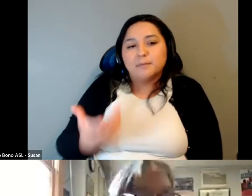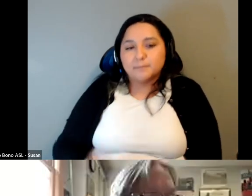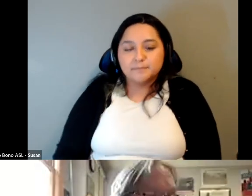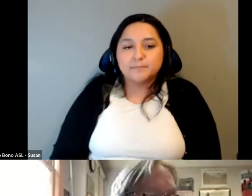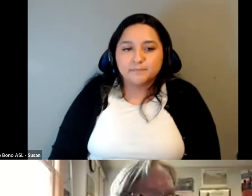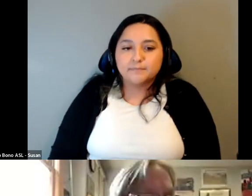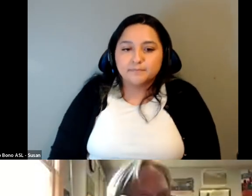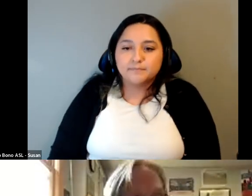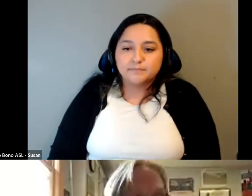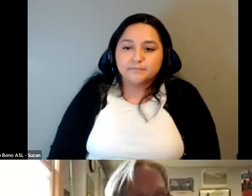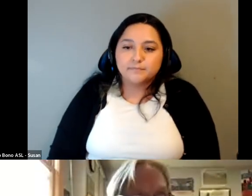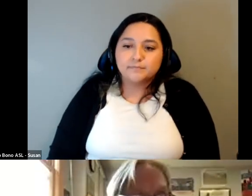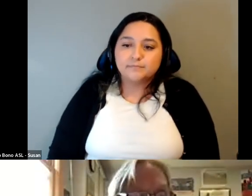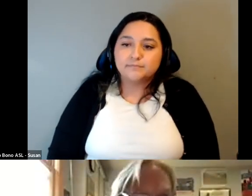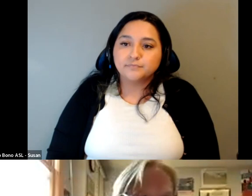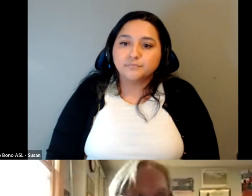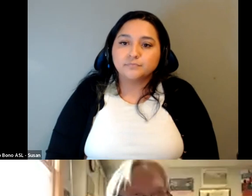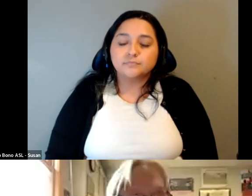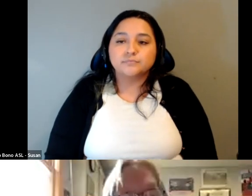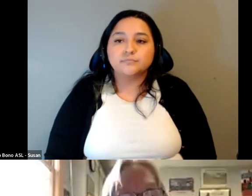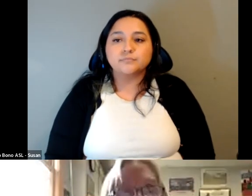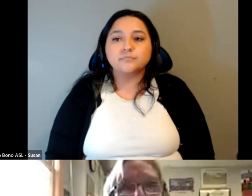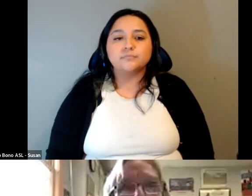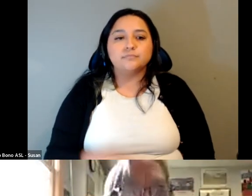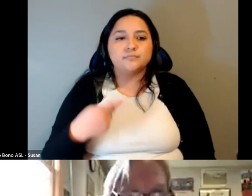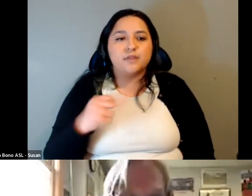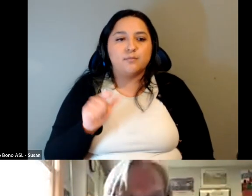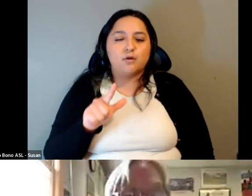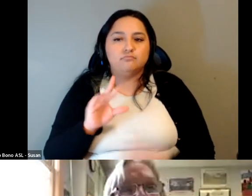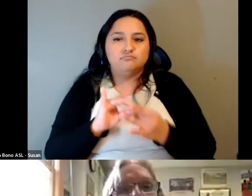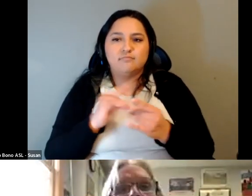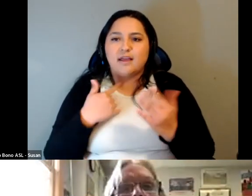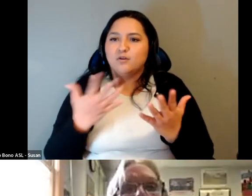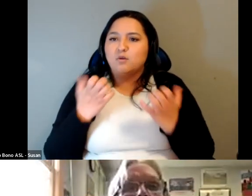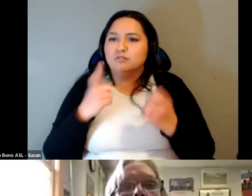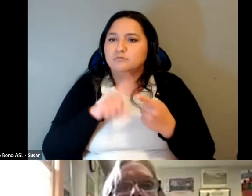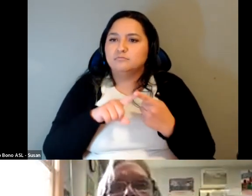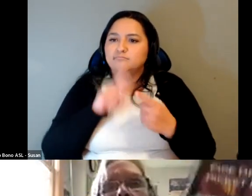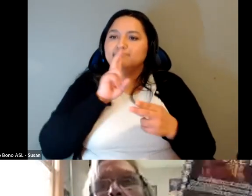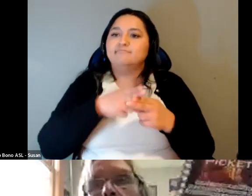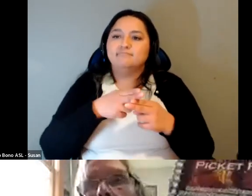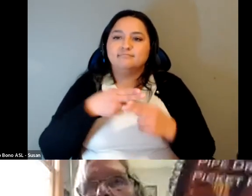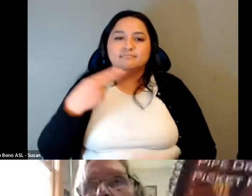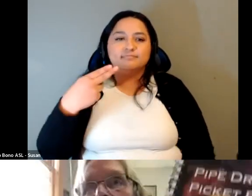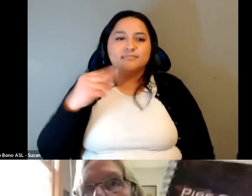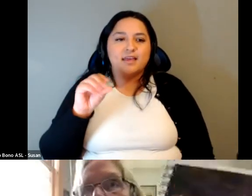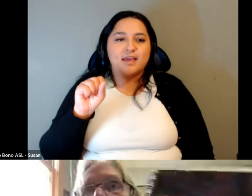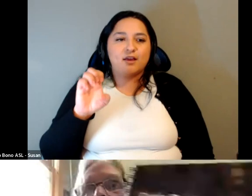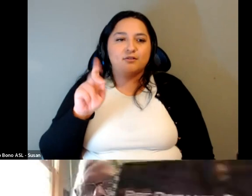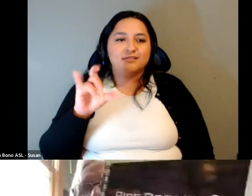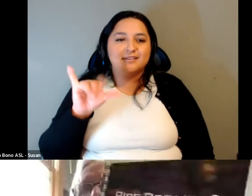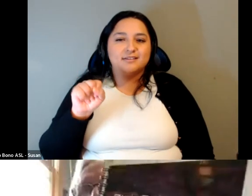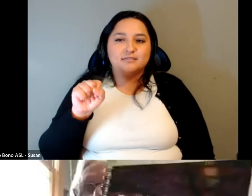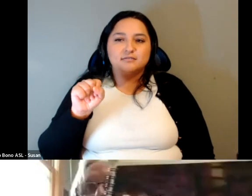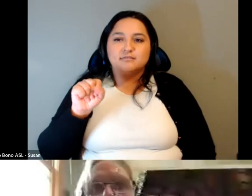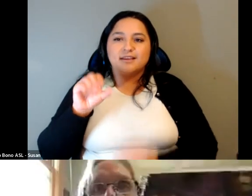Well, and I would like to give a shout out to the House Keys Action Network in Denver, Colorado,